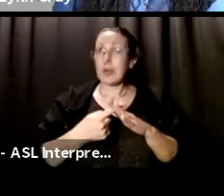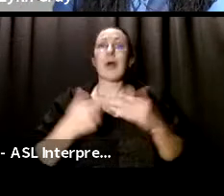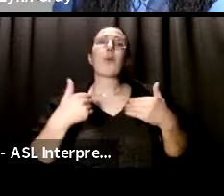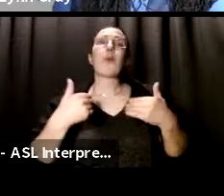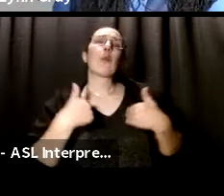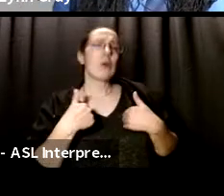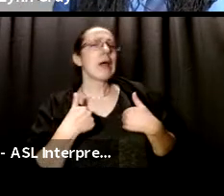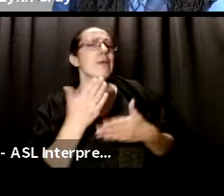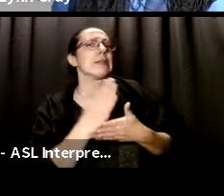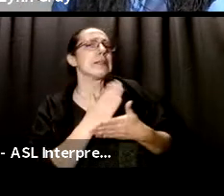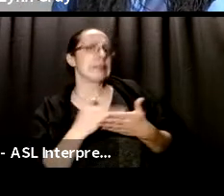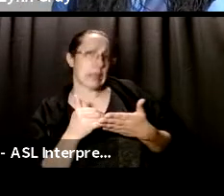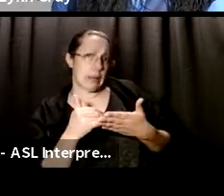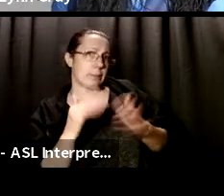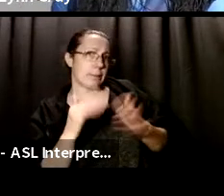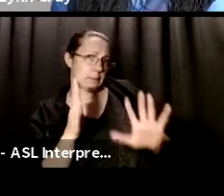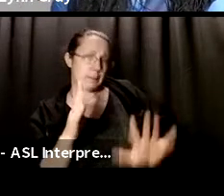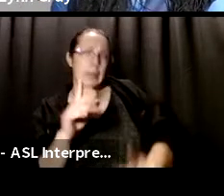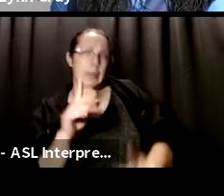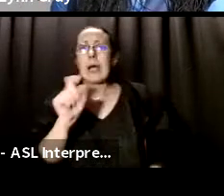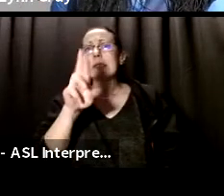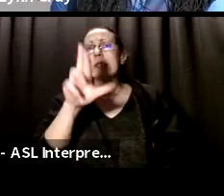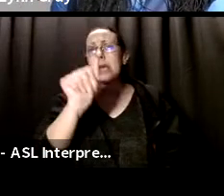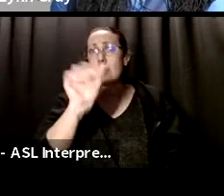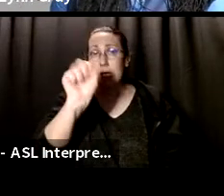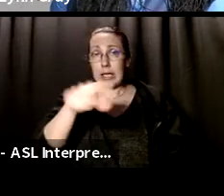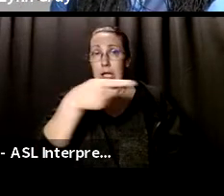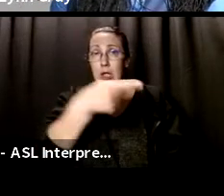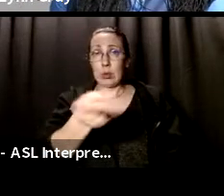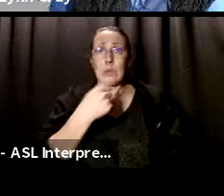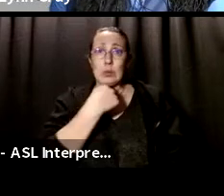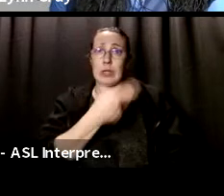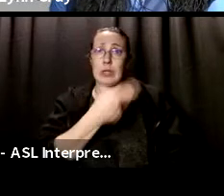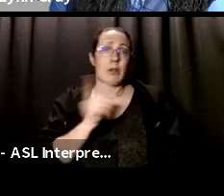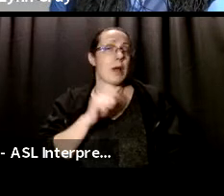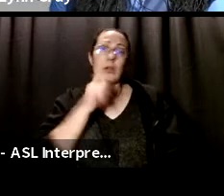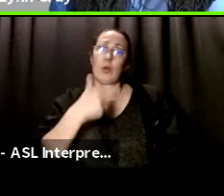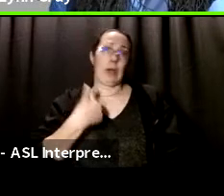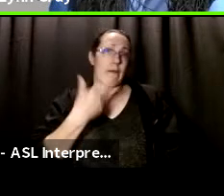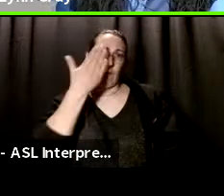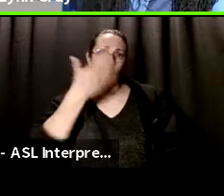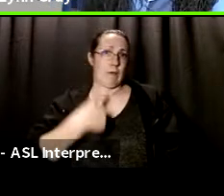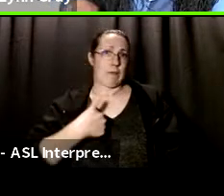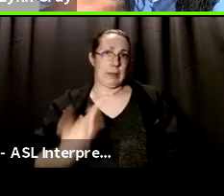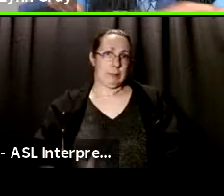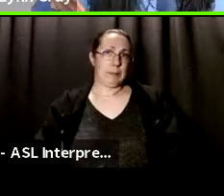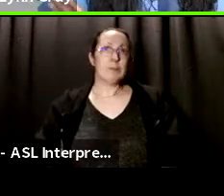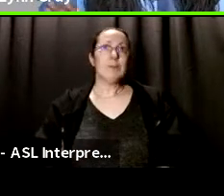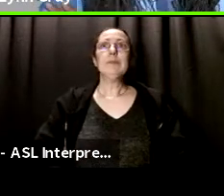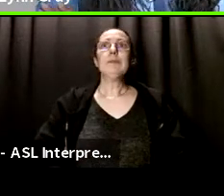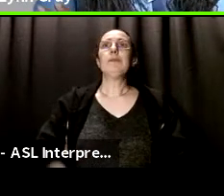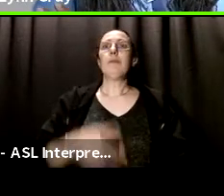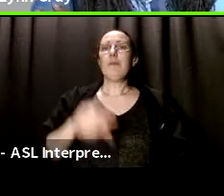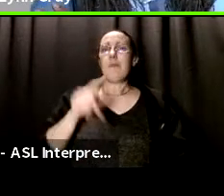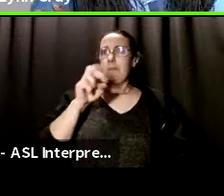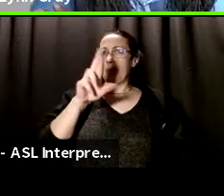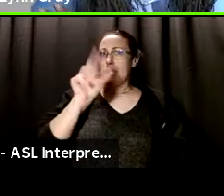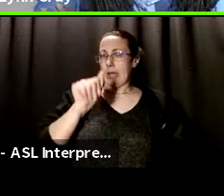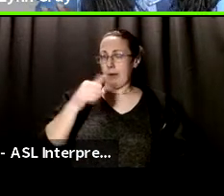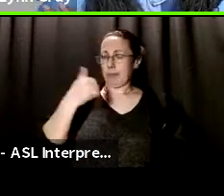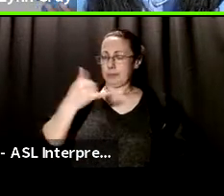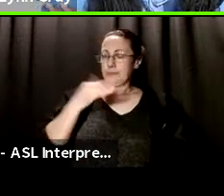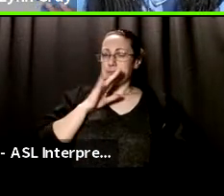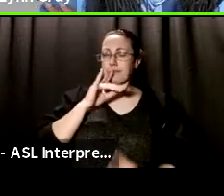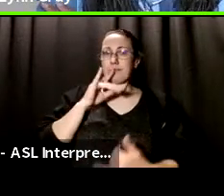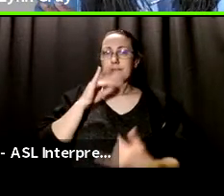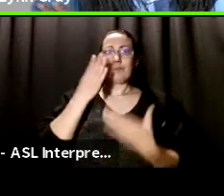some. Tara, can you give them the timeline, please? I don't have it in front of me. So the overall project timeline, we